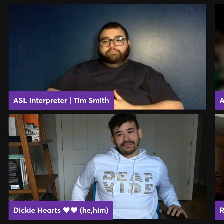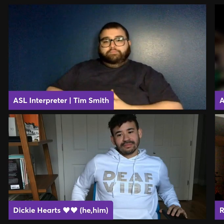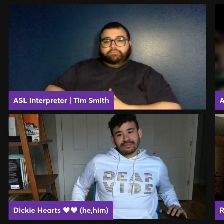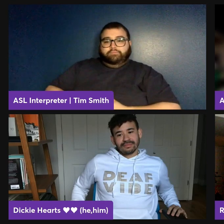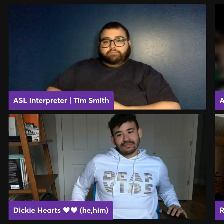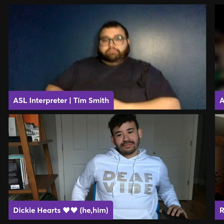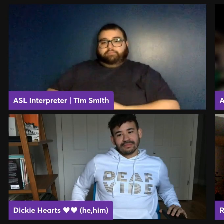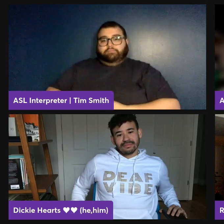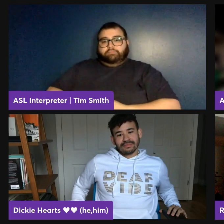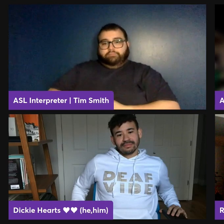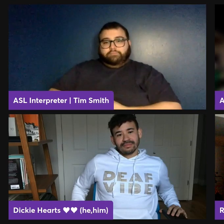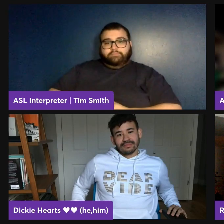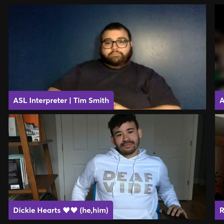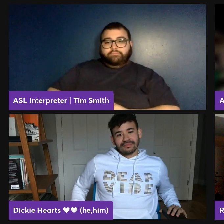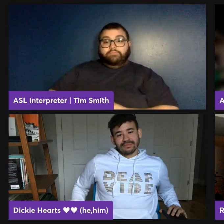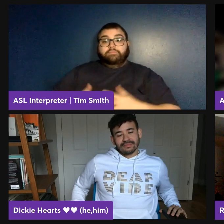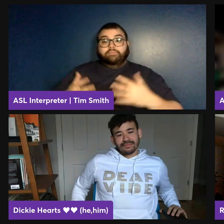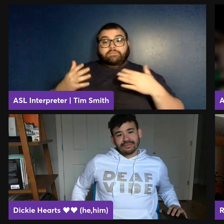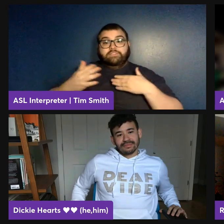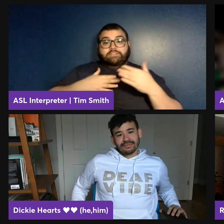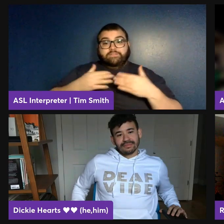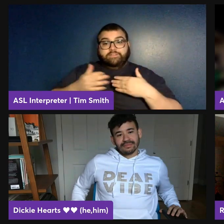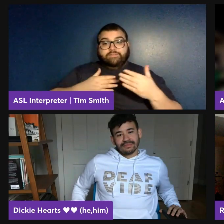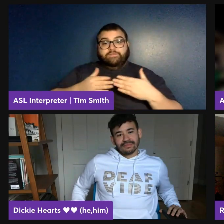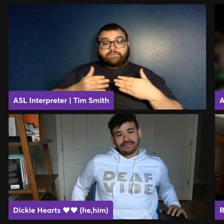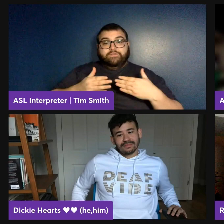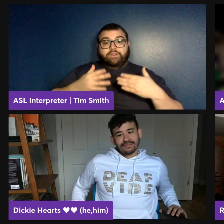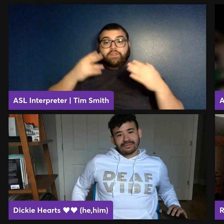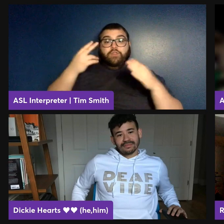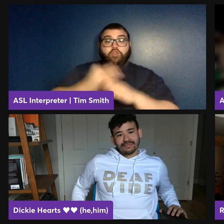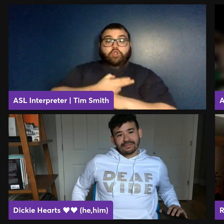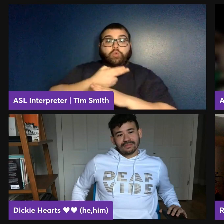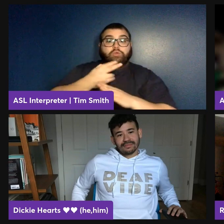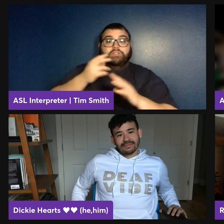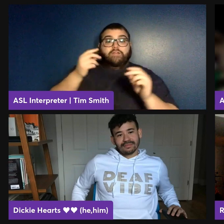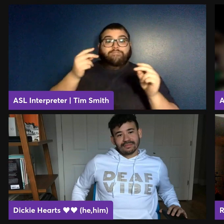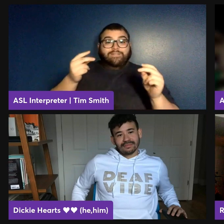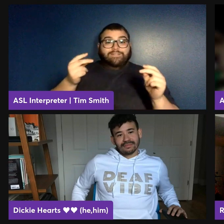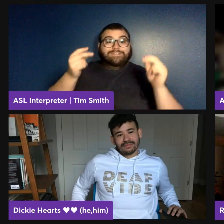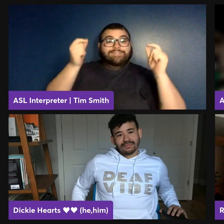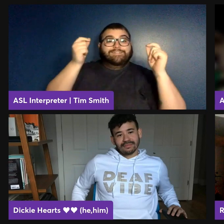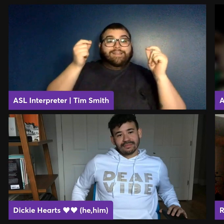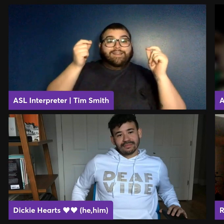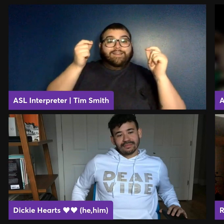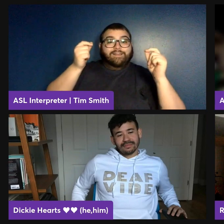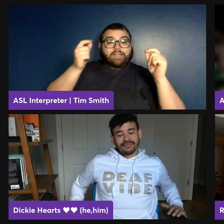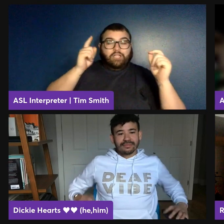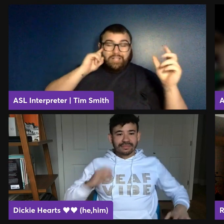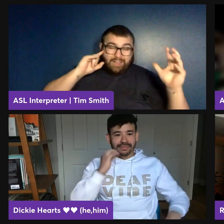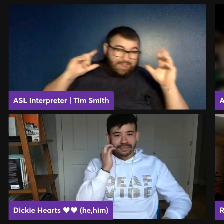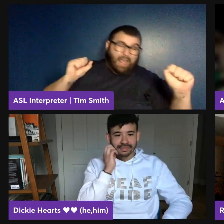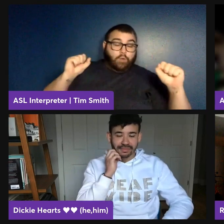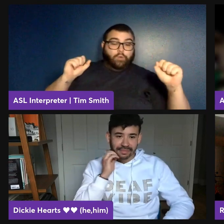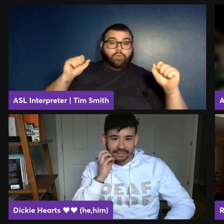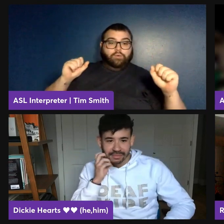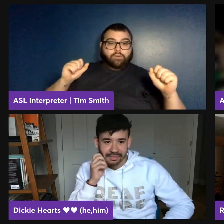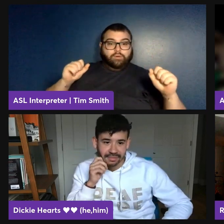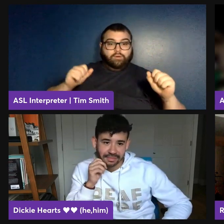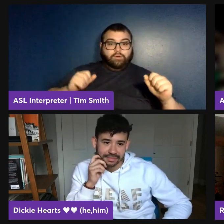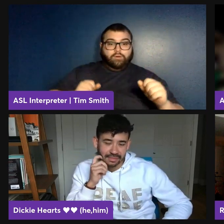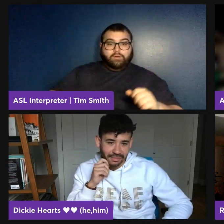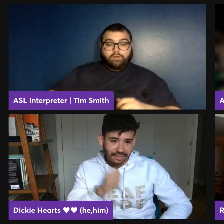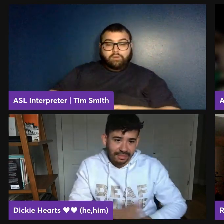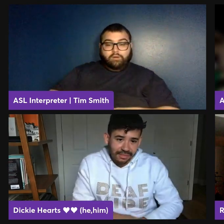and even just the use of sudden, extremely loud noise, you know,